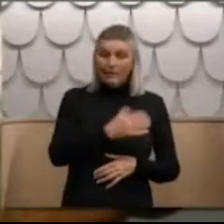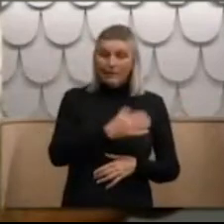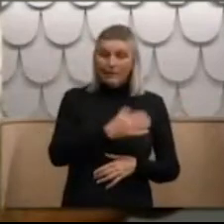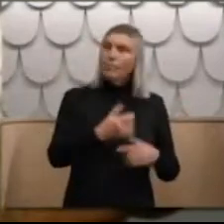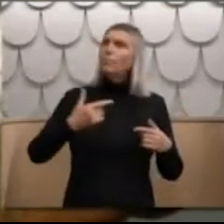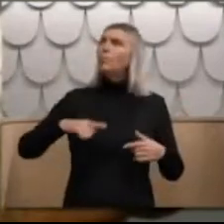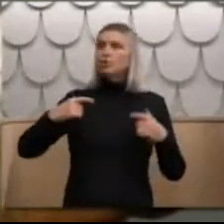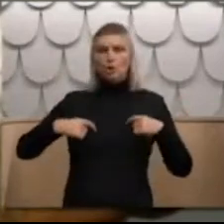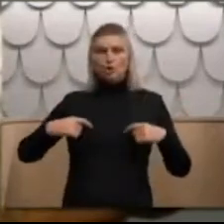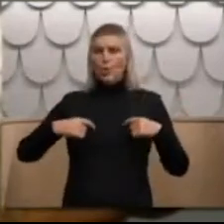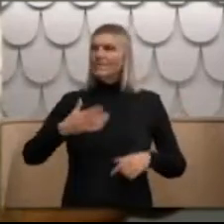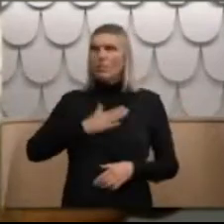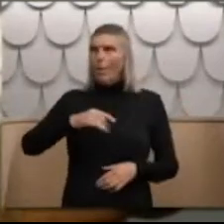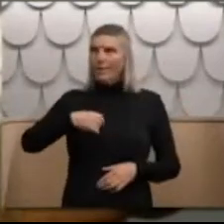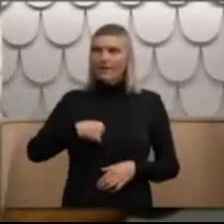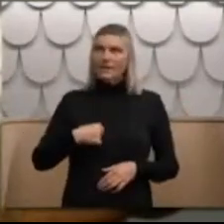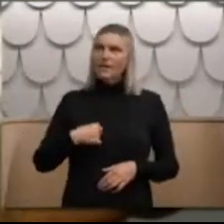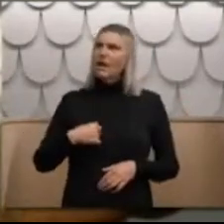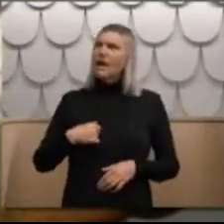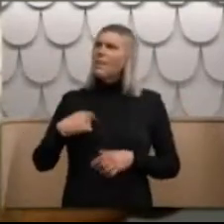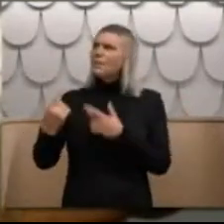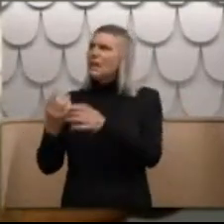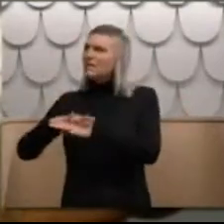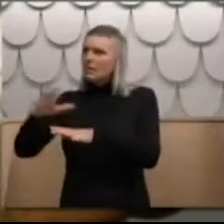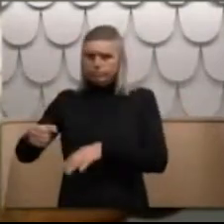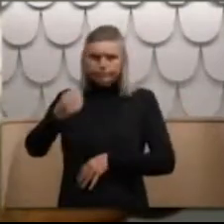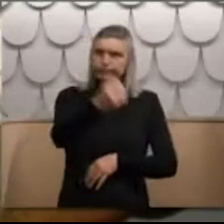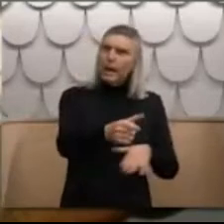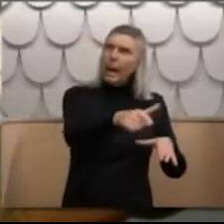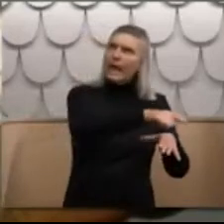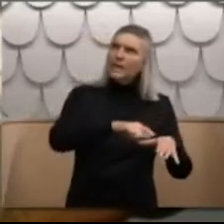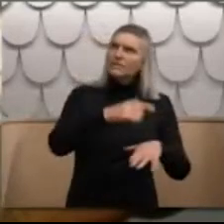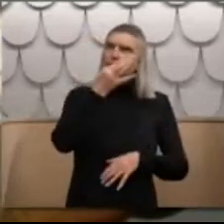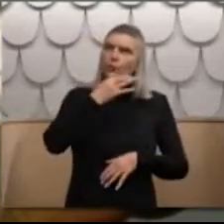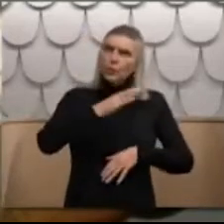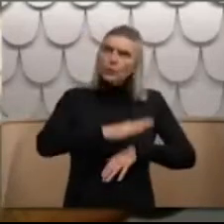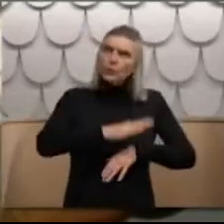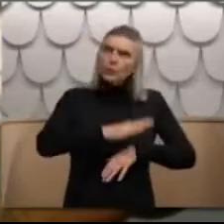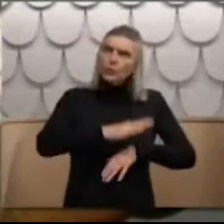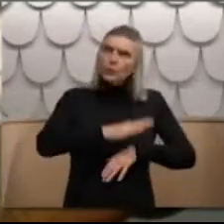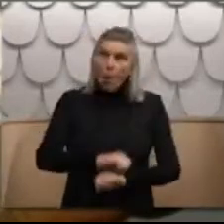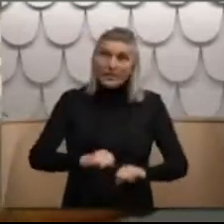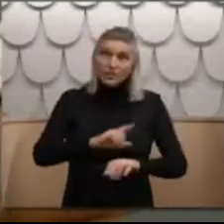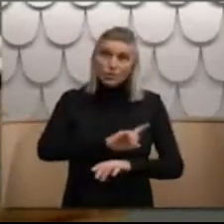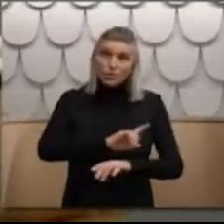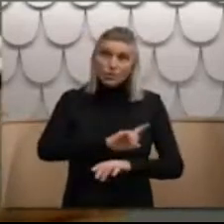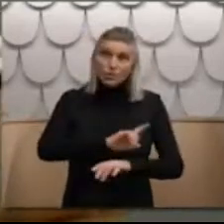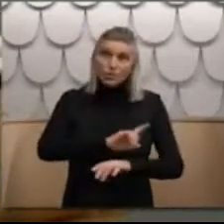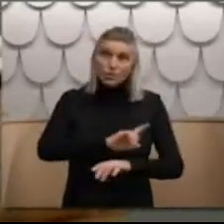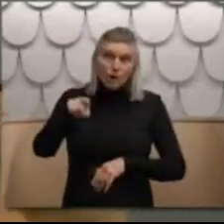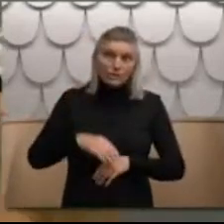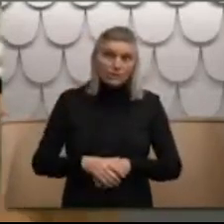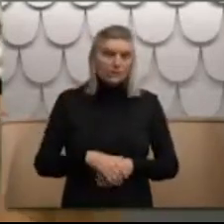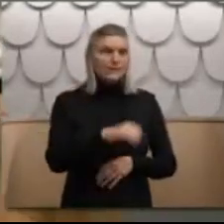back another time to Lake Alice, weren't you, for a few days on remand? Yeah. Where were you held then? Villa